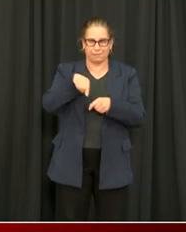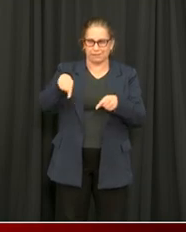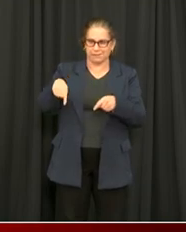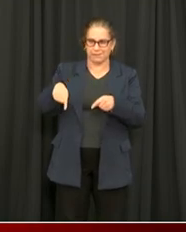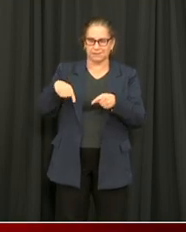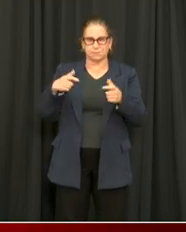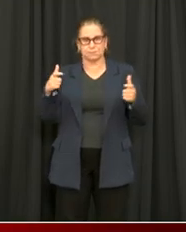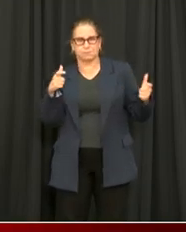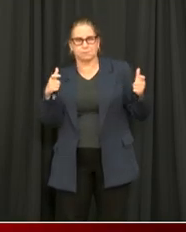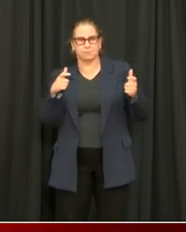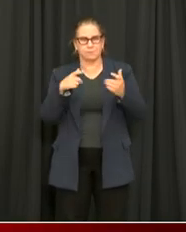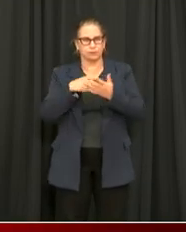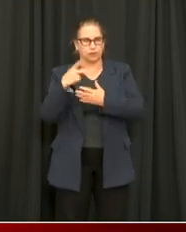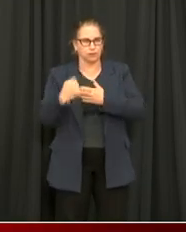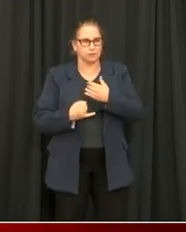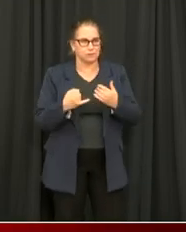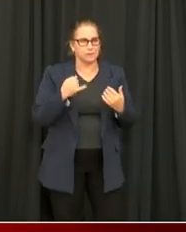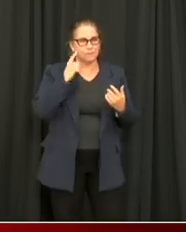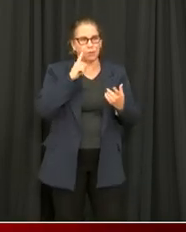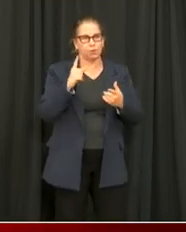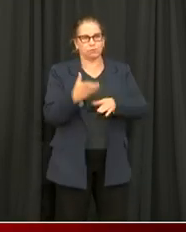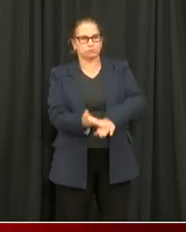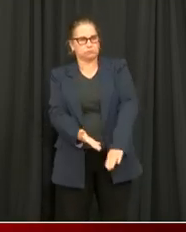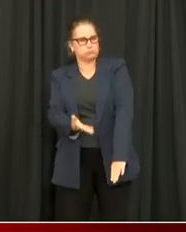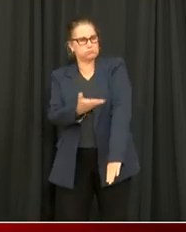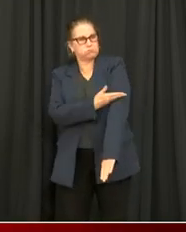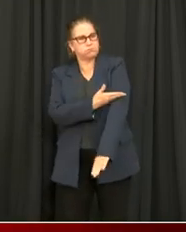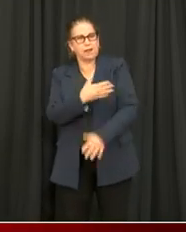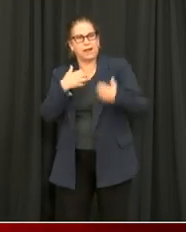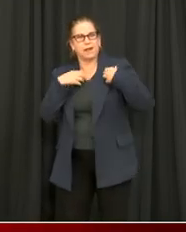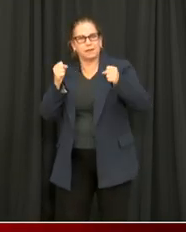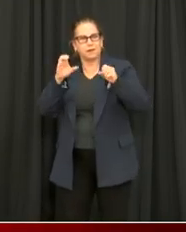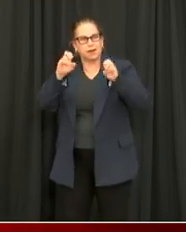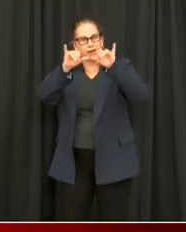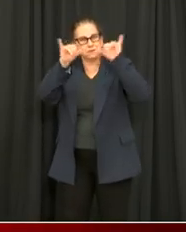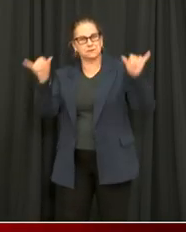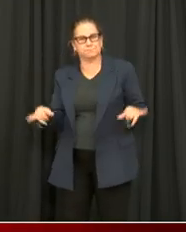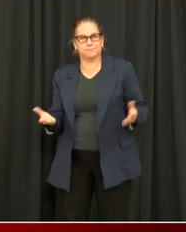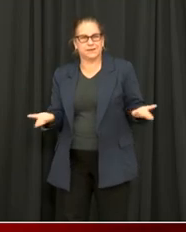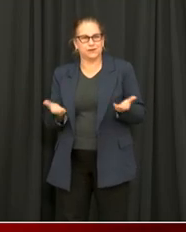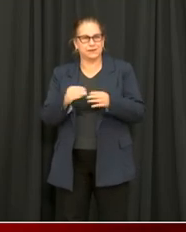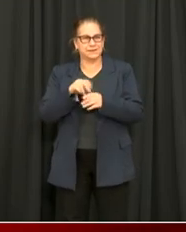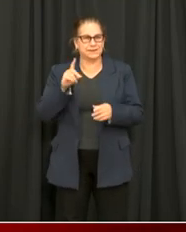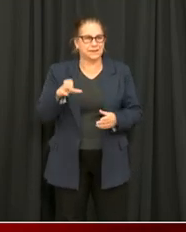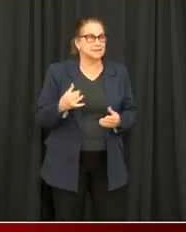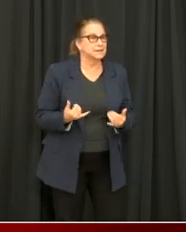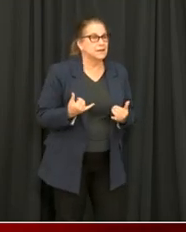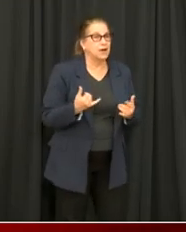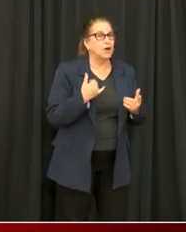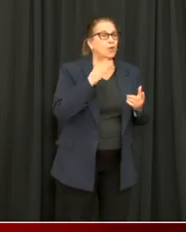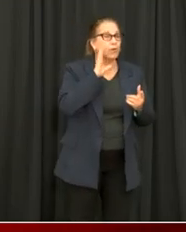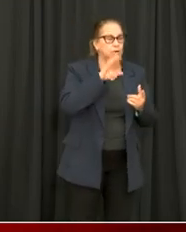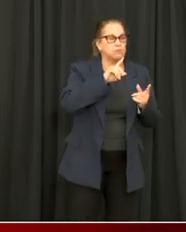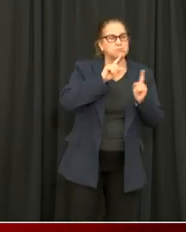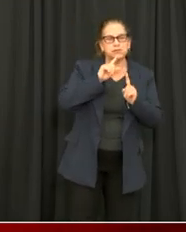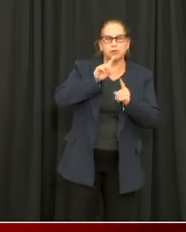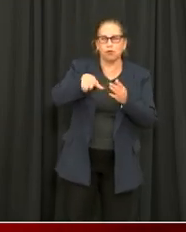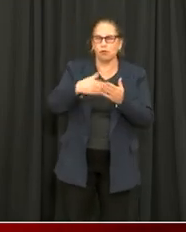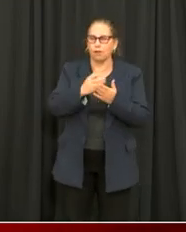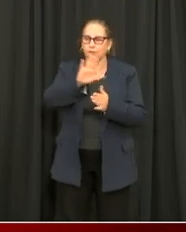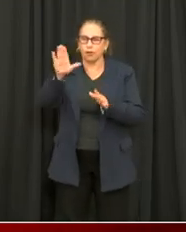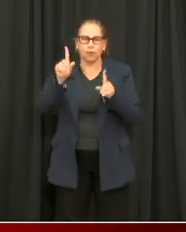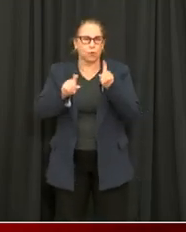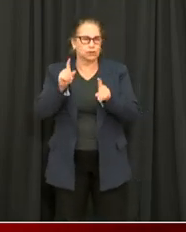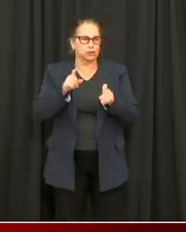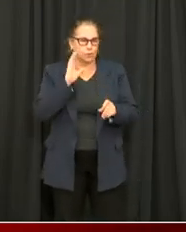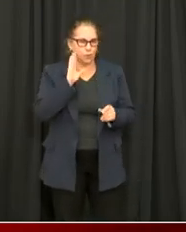And I look forward to working with the council, answering any and all of their questions, and urging them